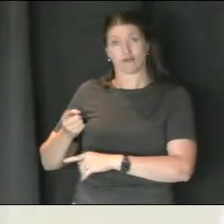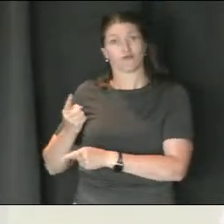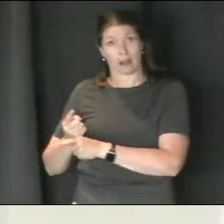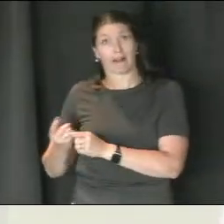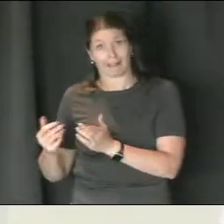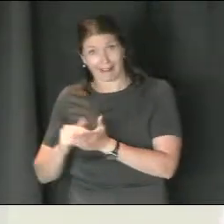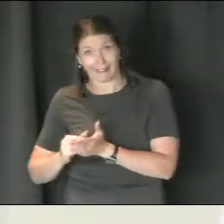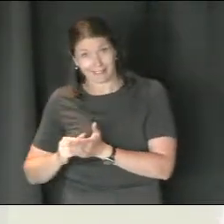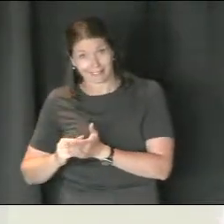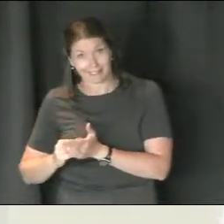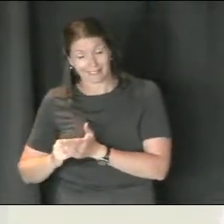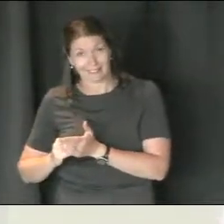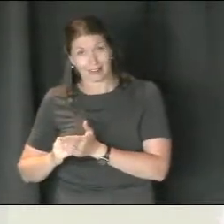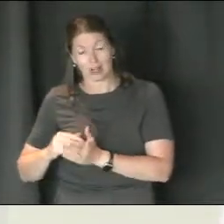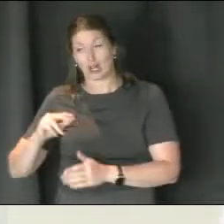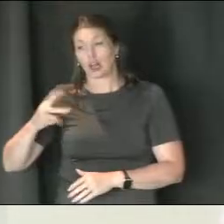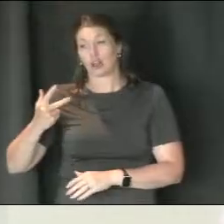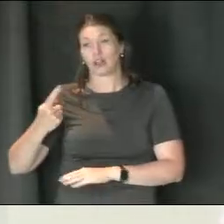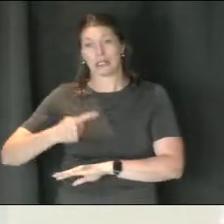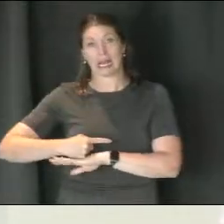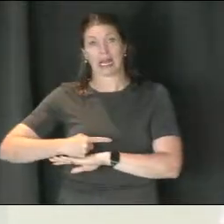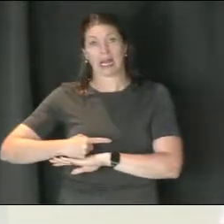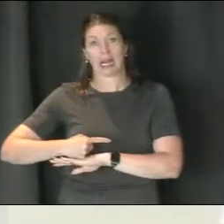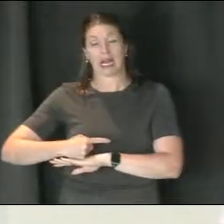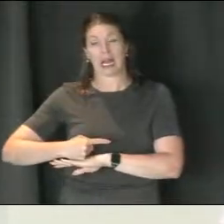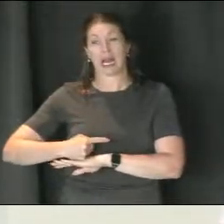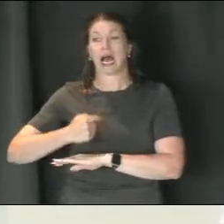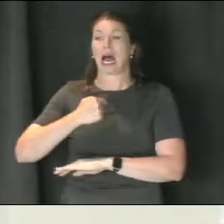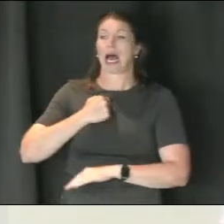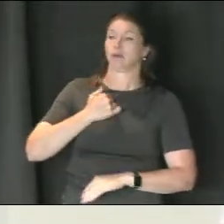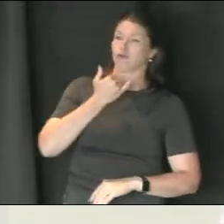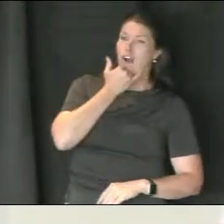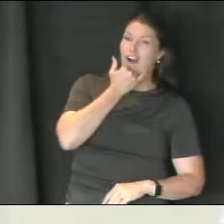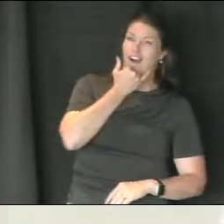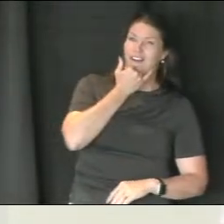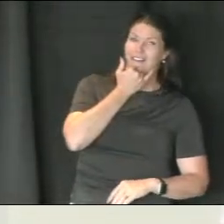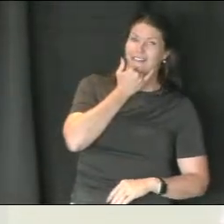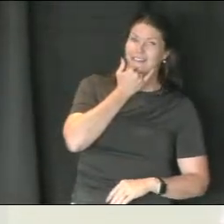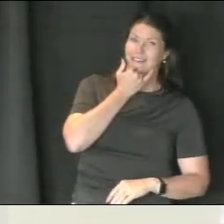again. And the third day, I was wrong.